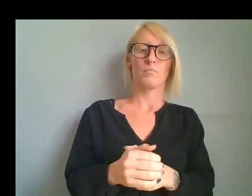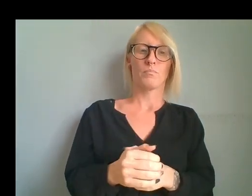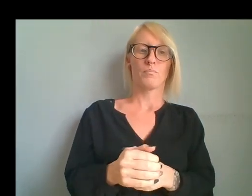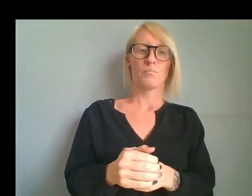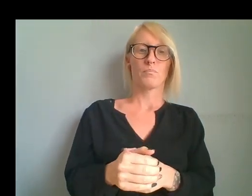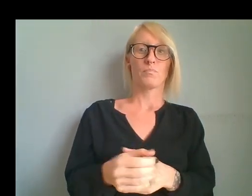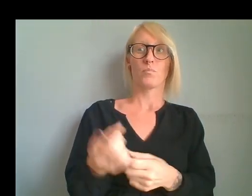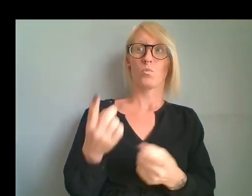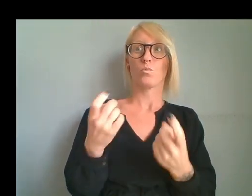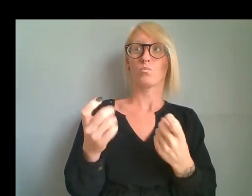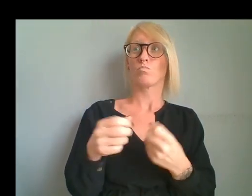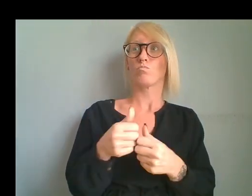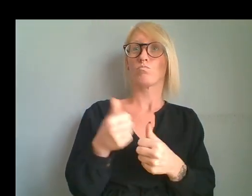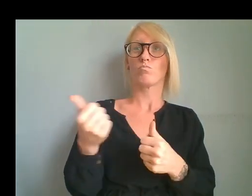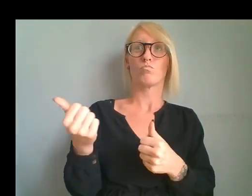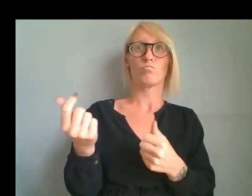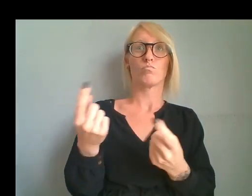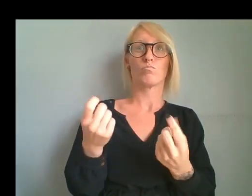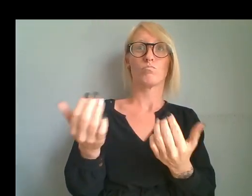Any other questions?